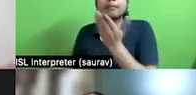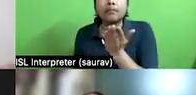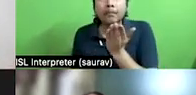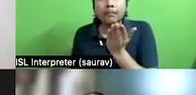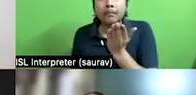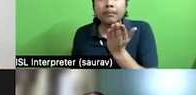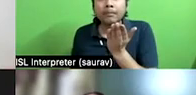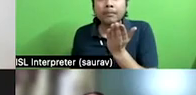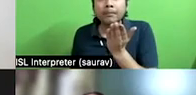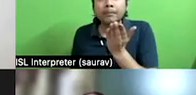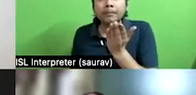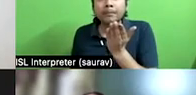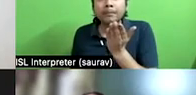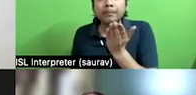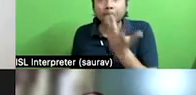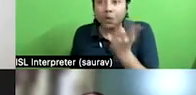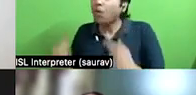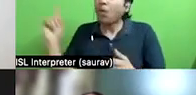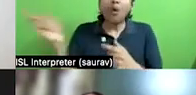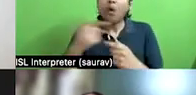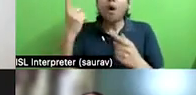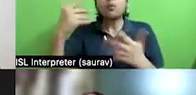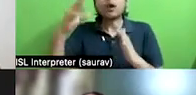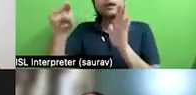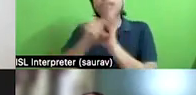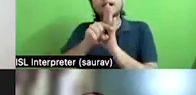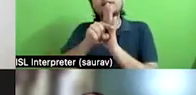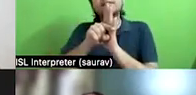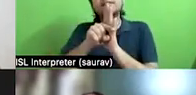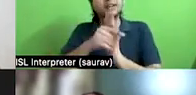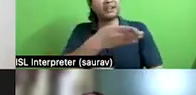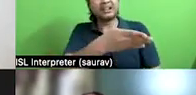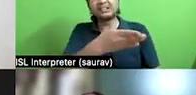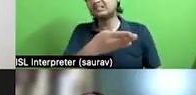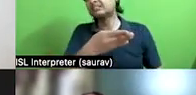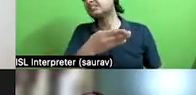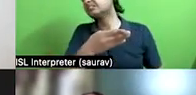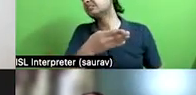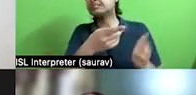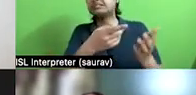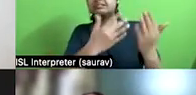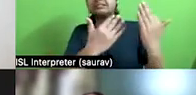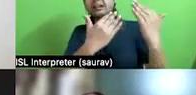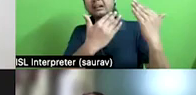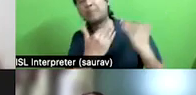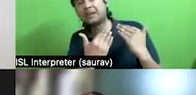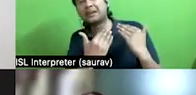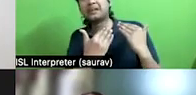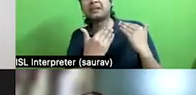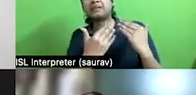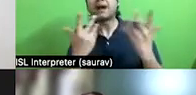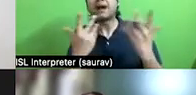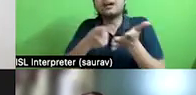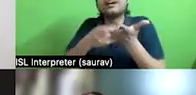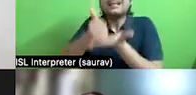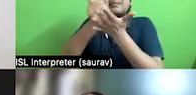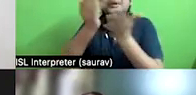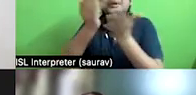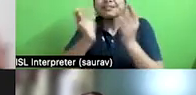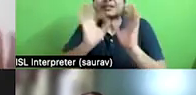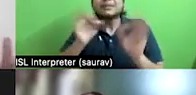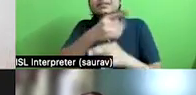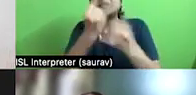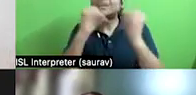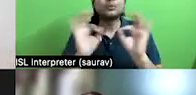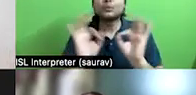to see that this person is dependent, very understandably, because they have not got the rehabilitation. And I think not only that